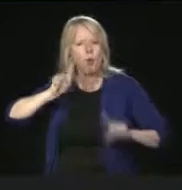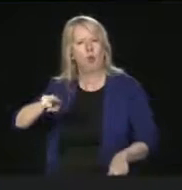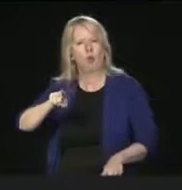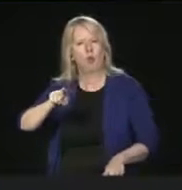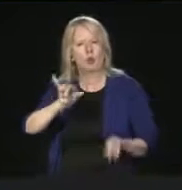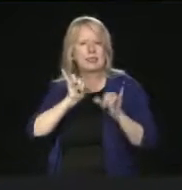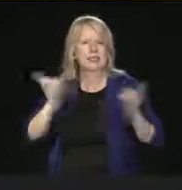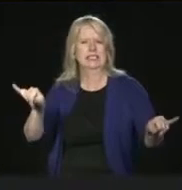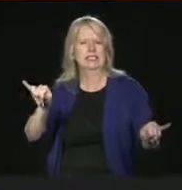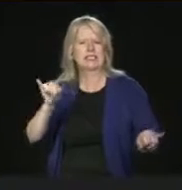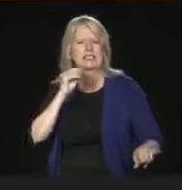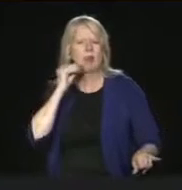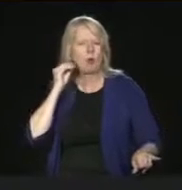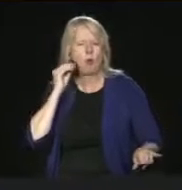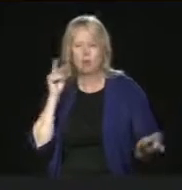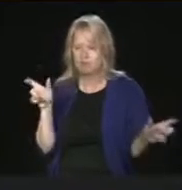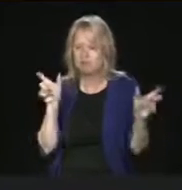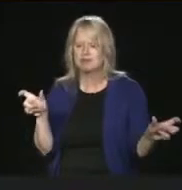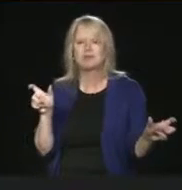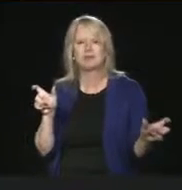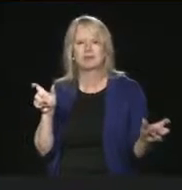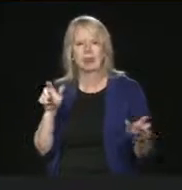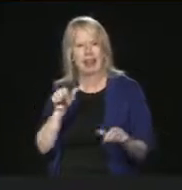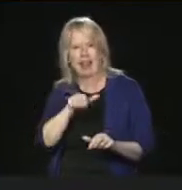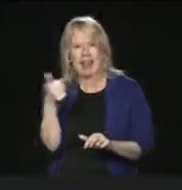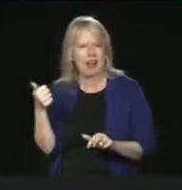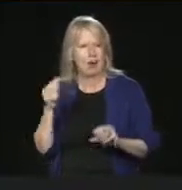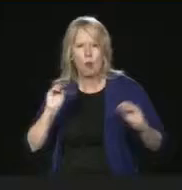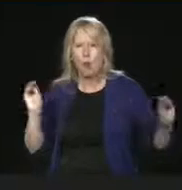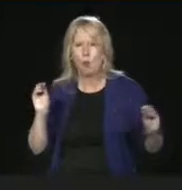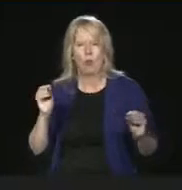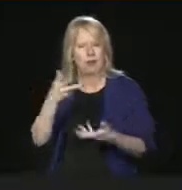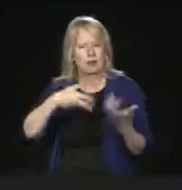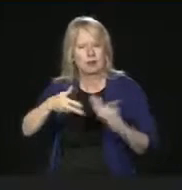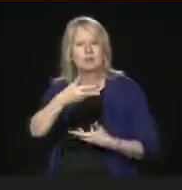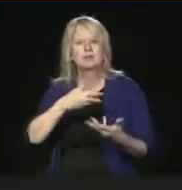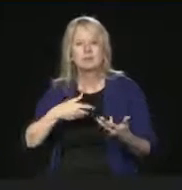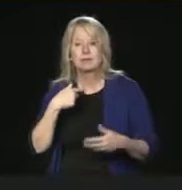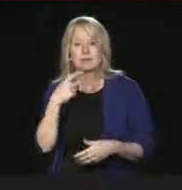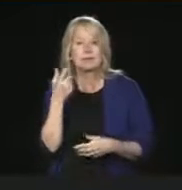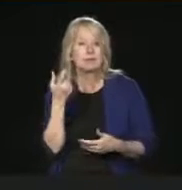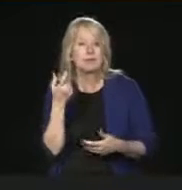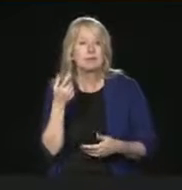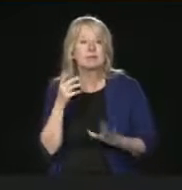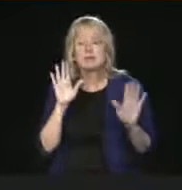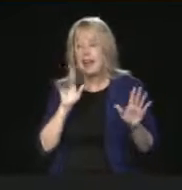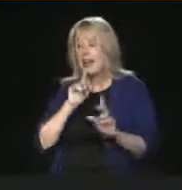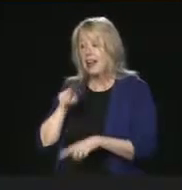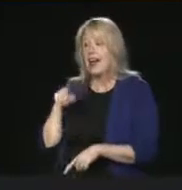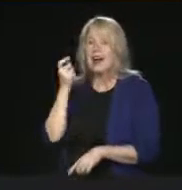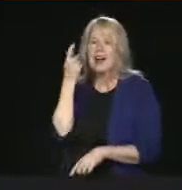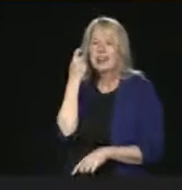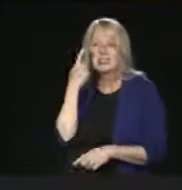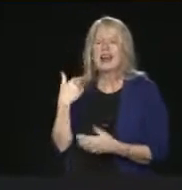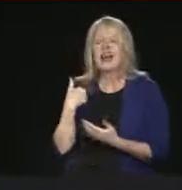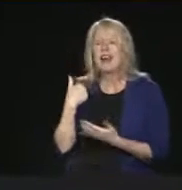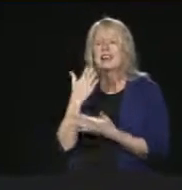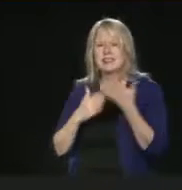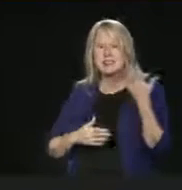Well, we recognize that at the municipal and provincial levels, they are already taking measures to